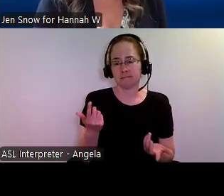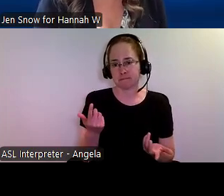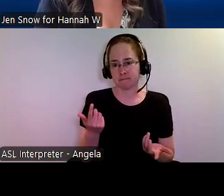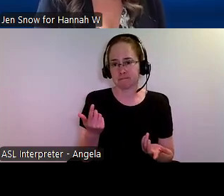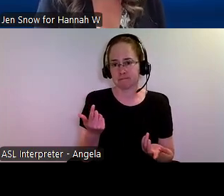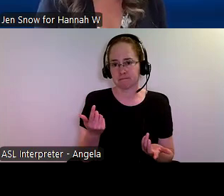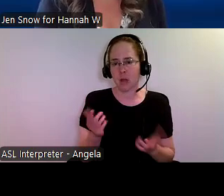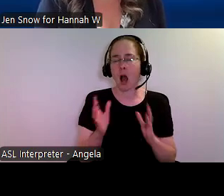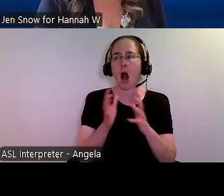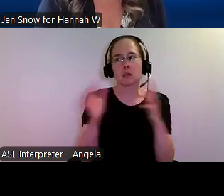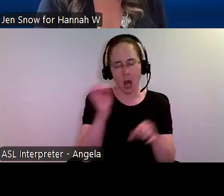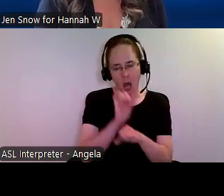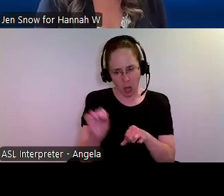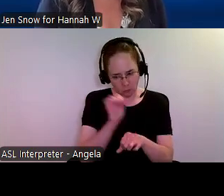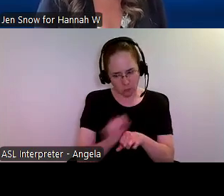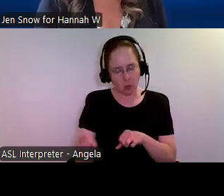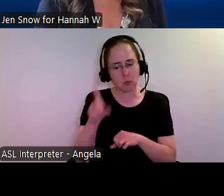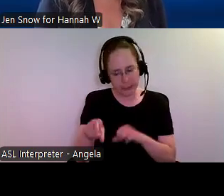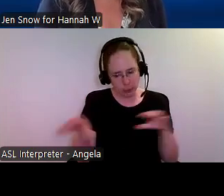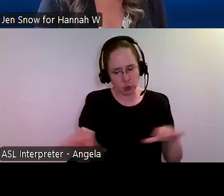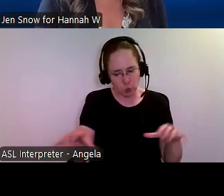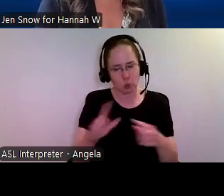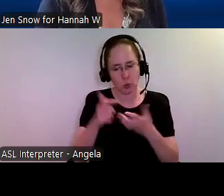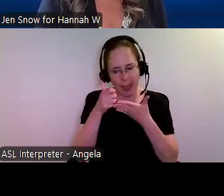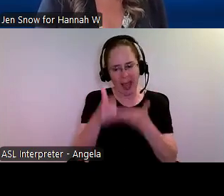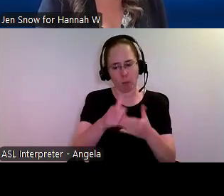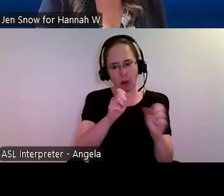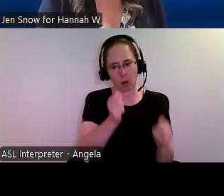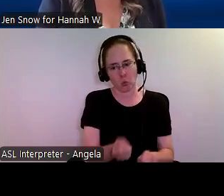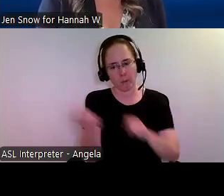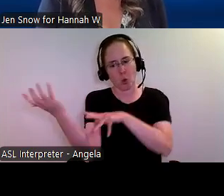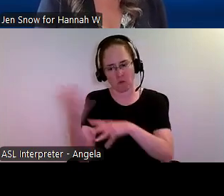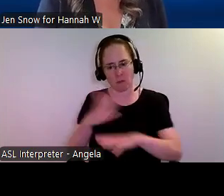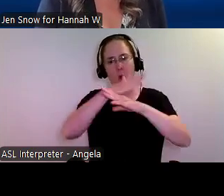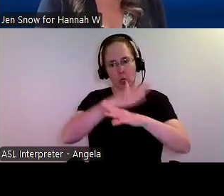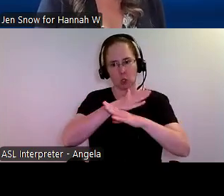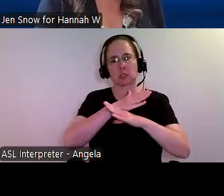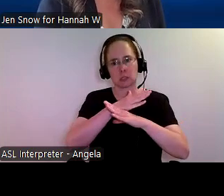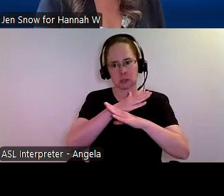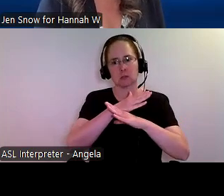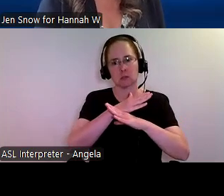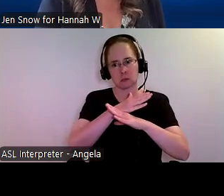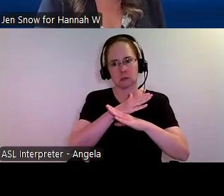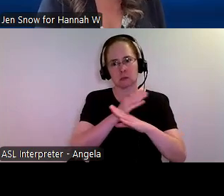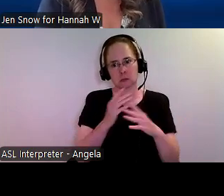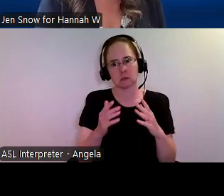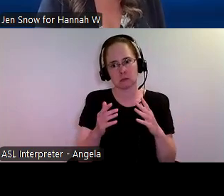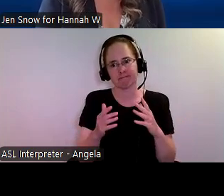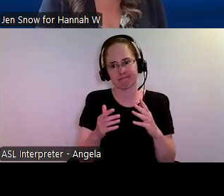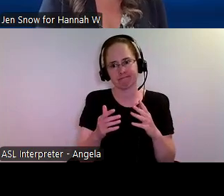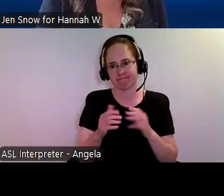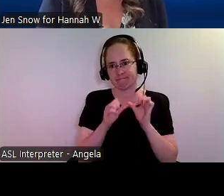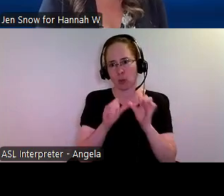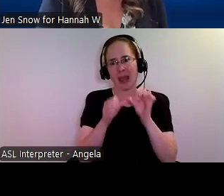there is a lot of work that needs to be done to help to remove some of those barriers that just perpetuate a stigma